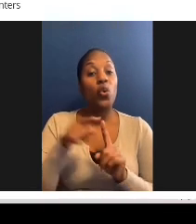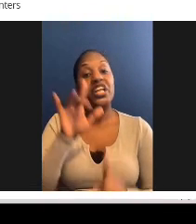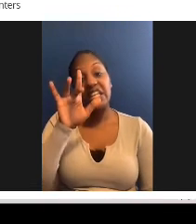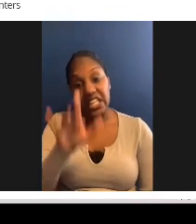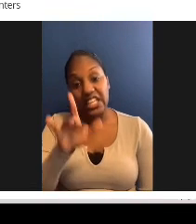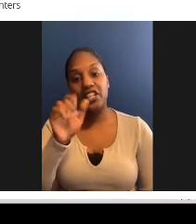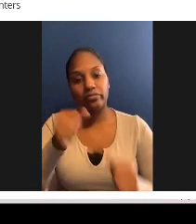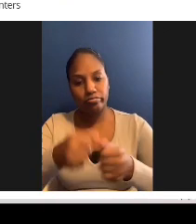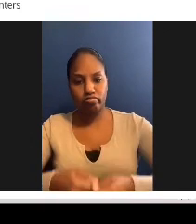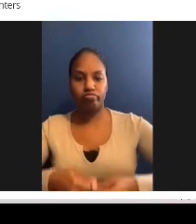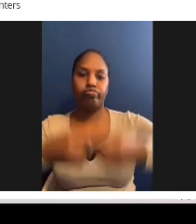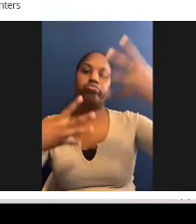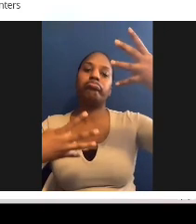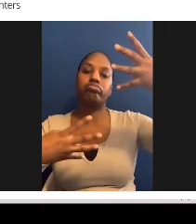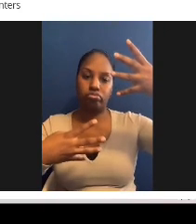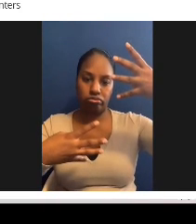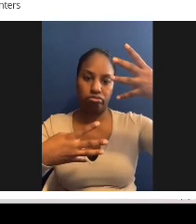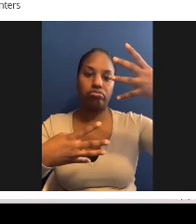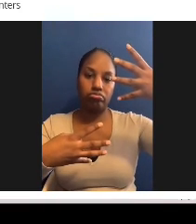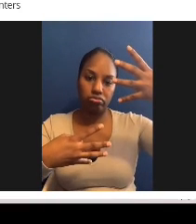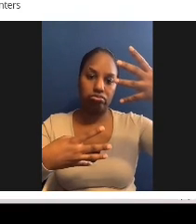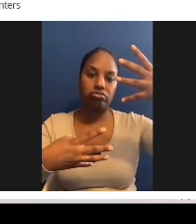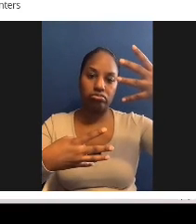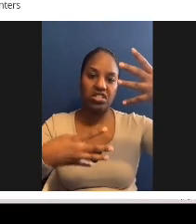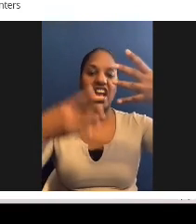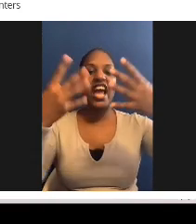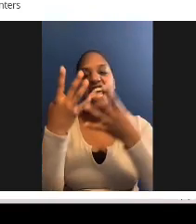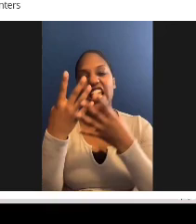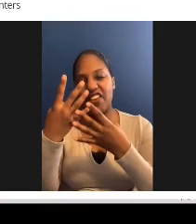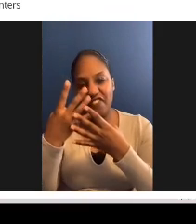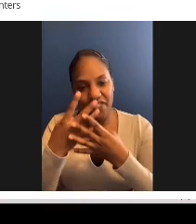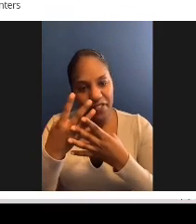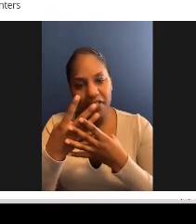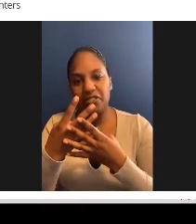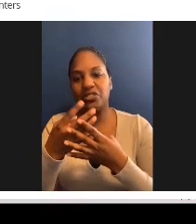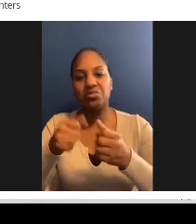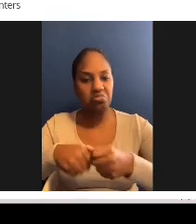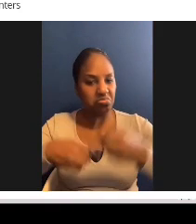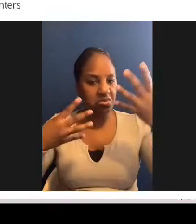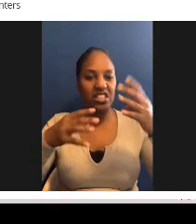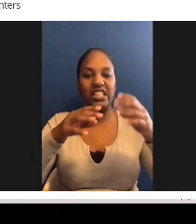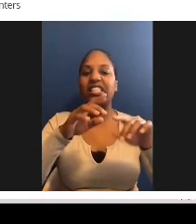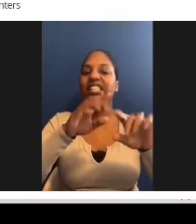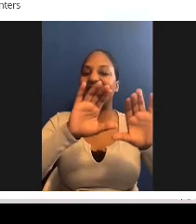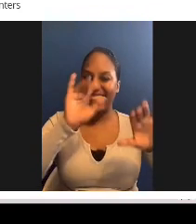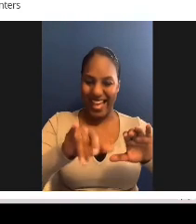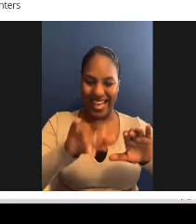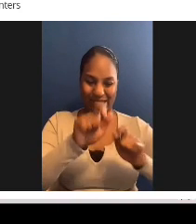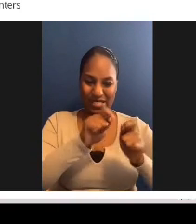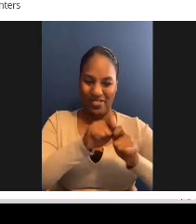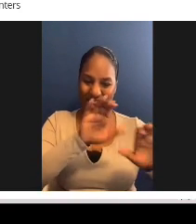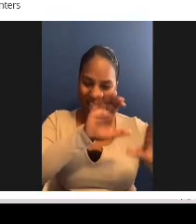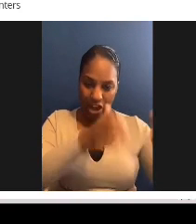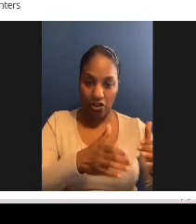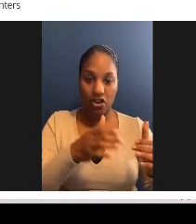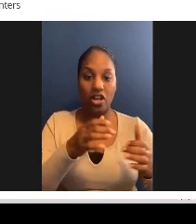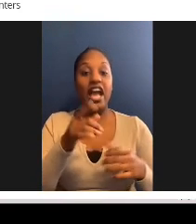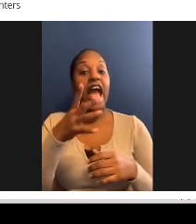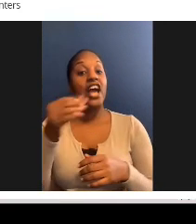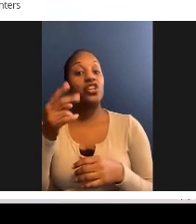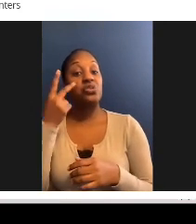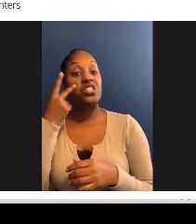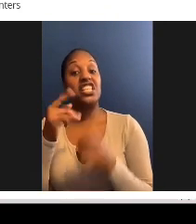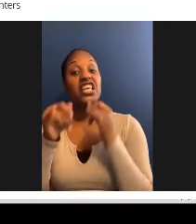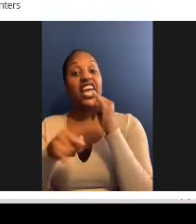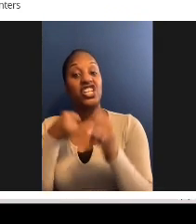you can see where it filters those into just that category. And if you look here at the International Beauty School, it